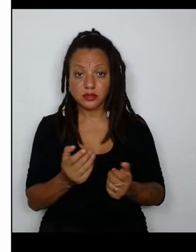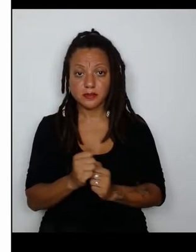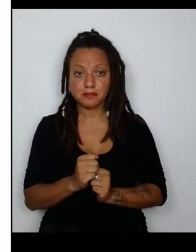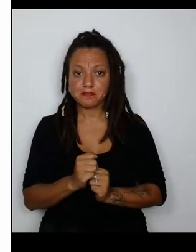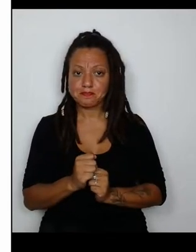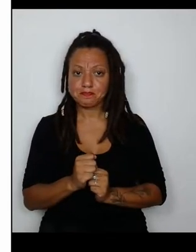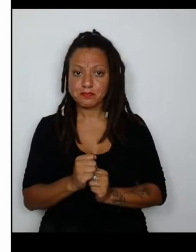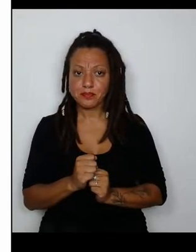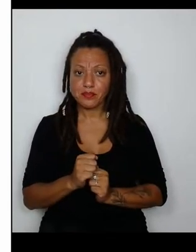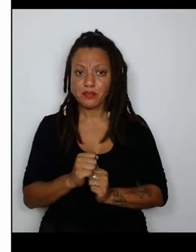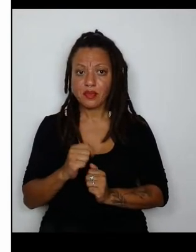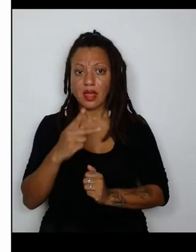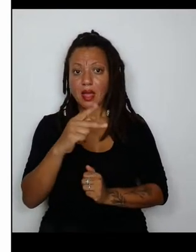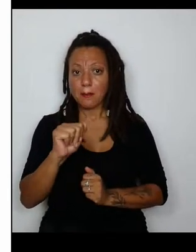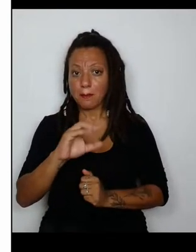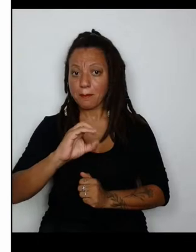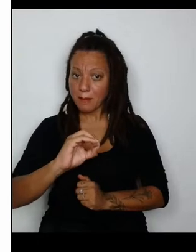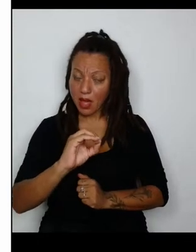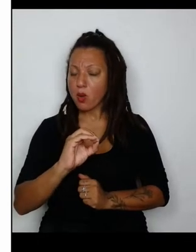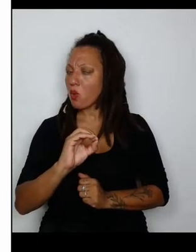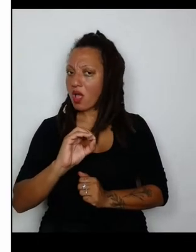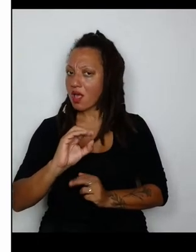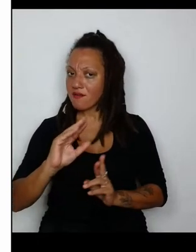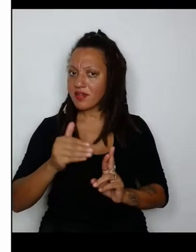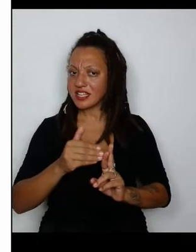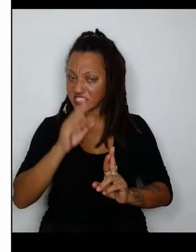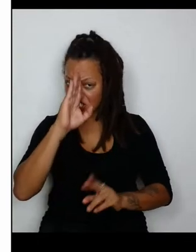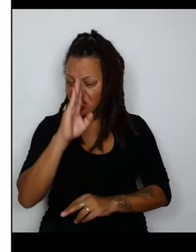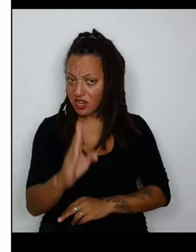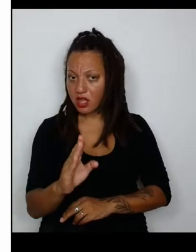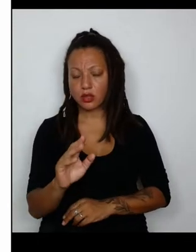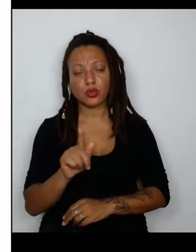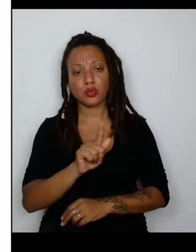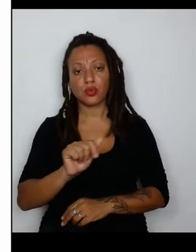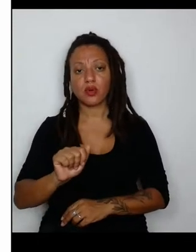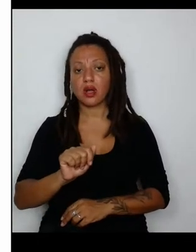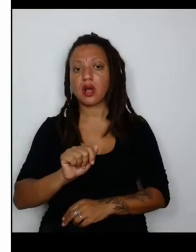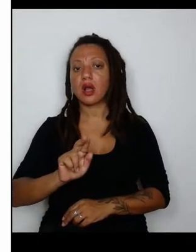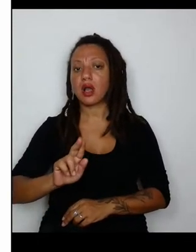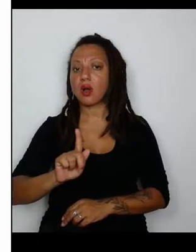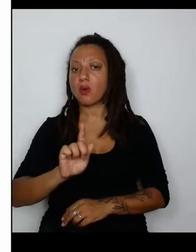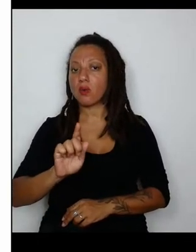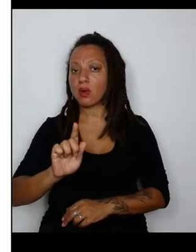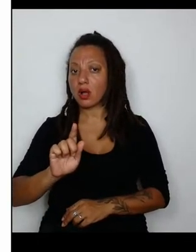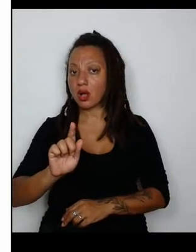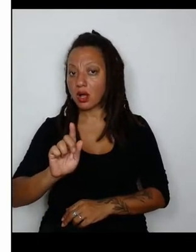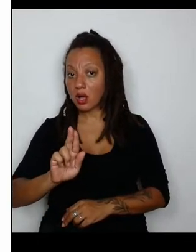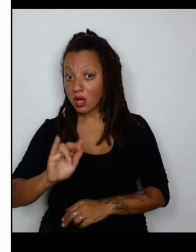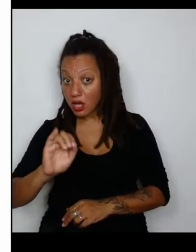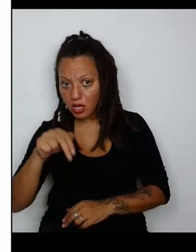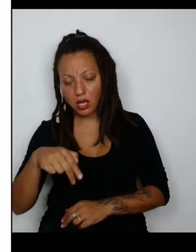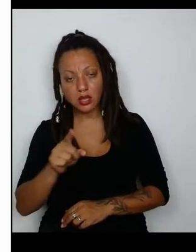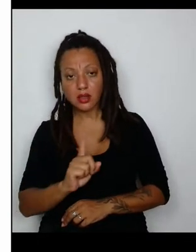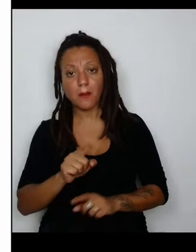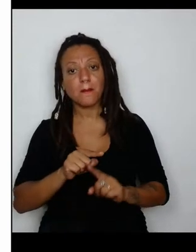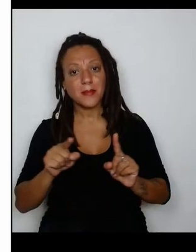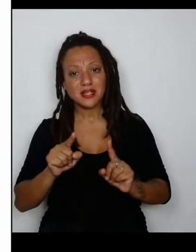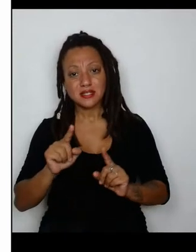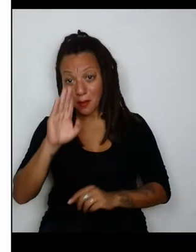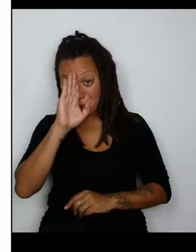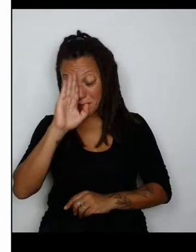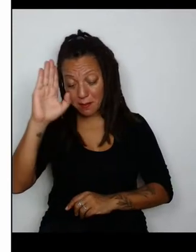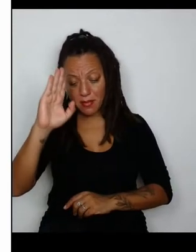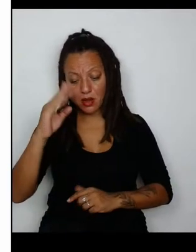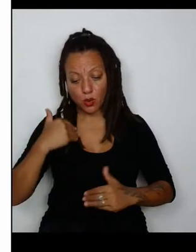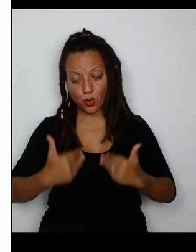series she does foreground the indigenous female body in this case her own body to comment on the sexualized